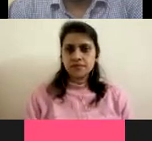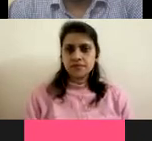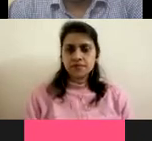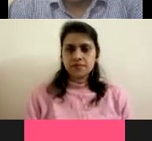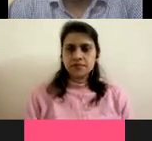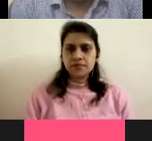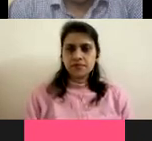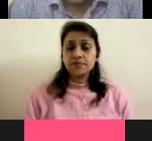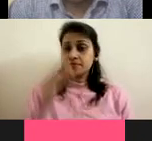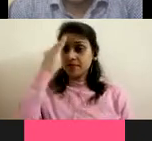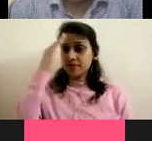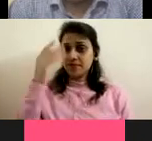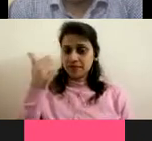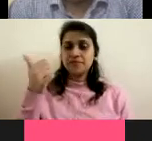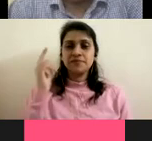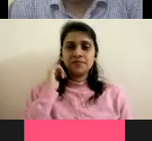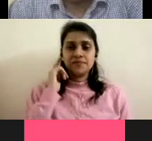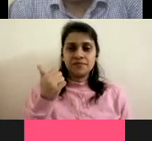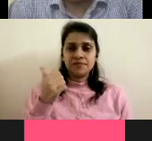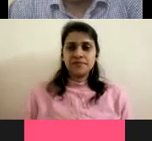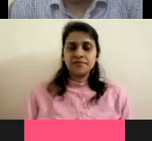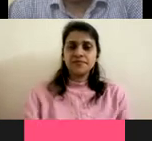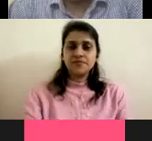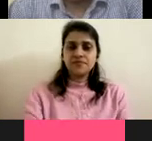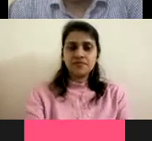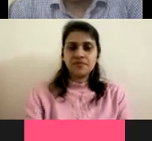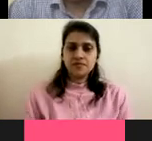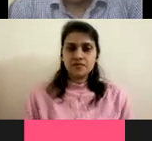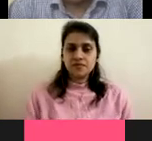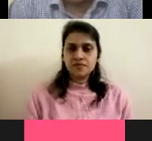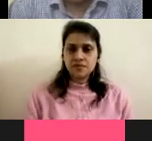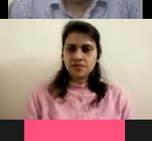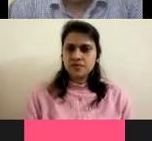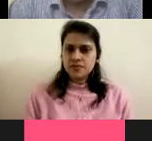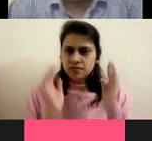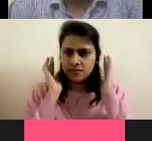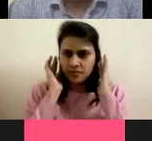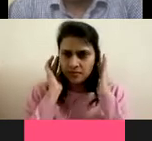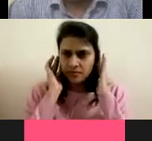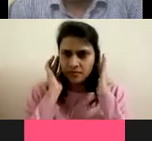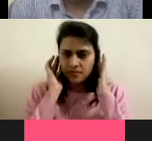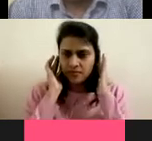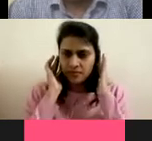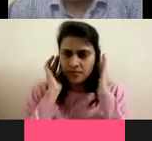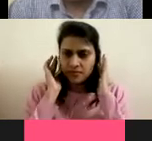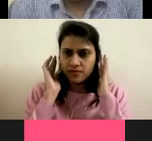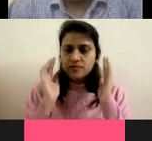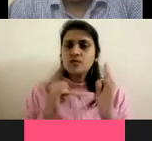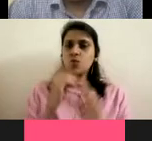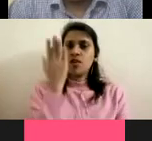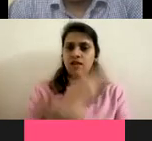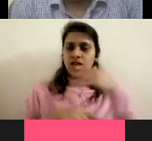Hello. Ha, bolye. Yes, please. Yes, Dr. Amit here. Sir, if the locomotor disability